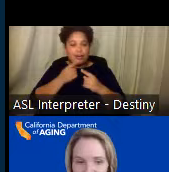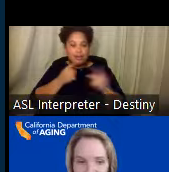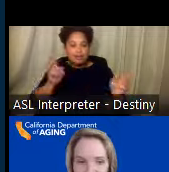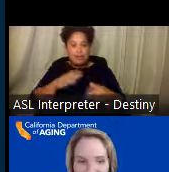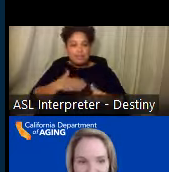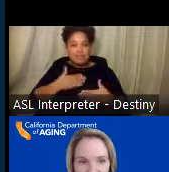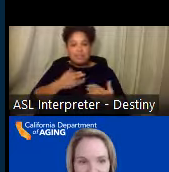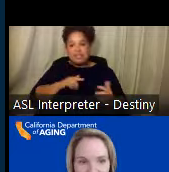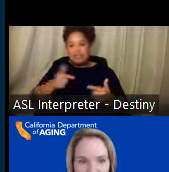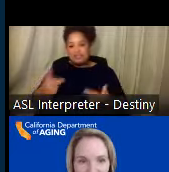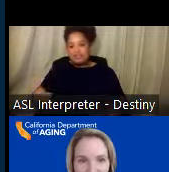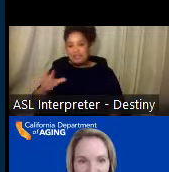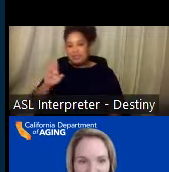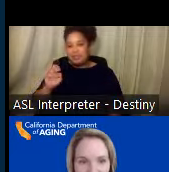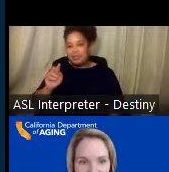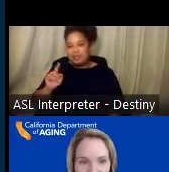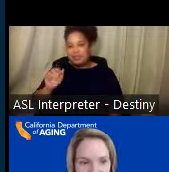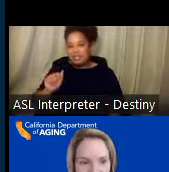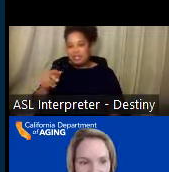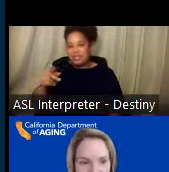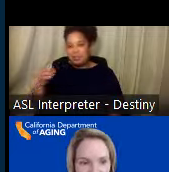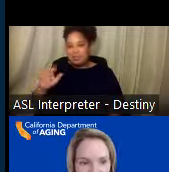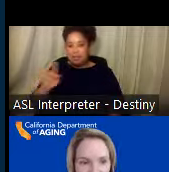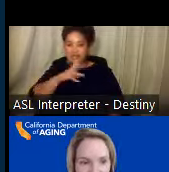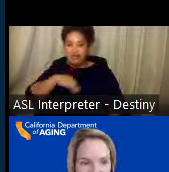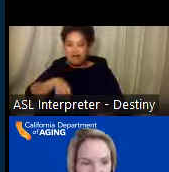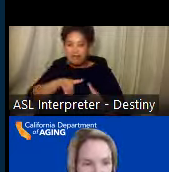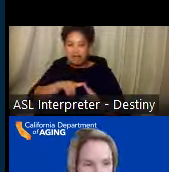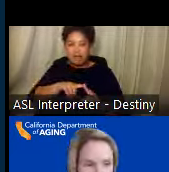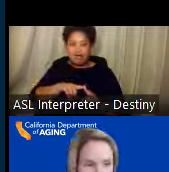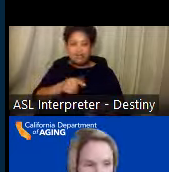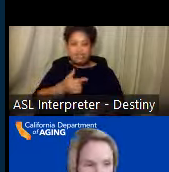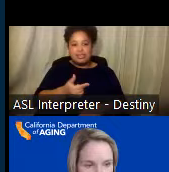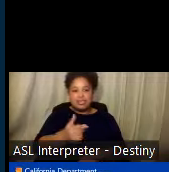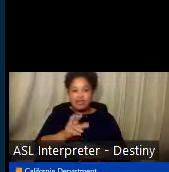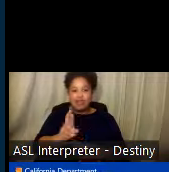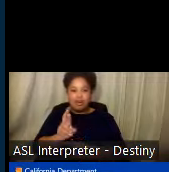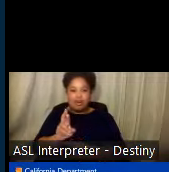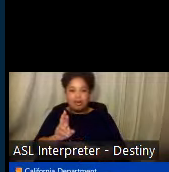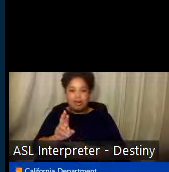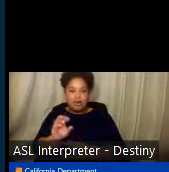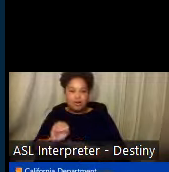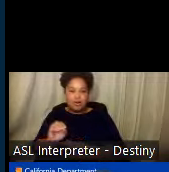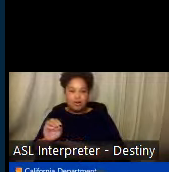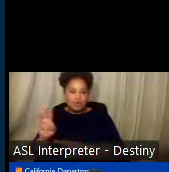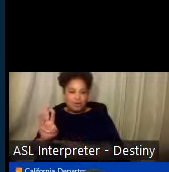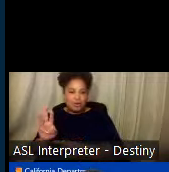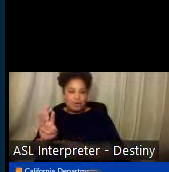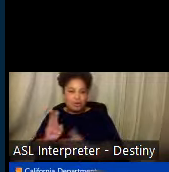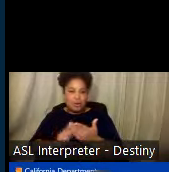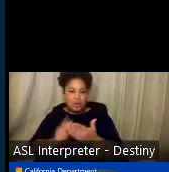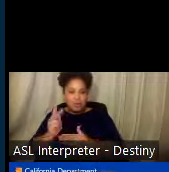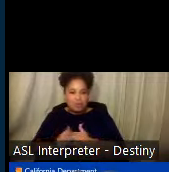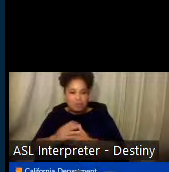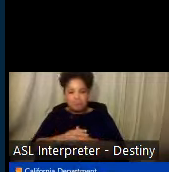over to Renita Polk to talk about the California Grows Workforce Program. Thank you. Good morning, everyone.